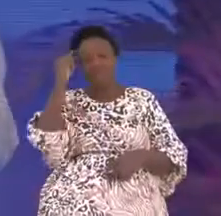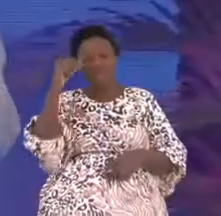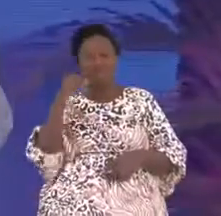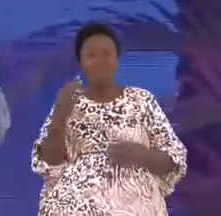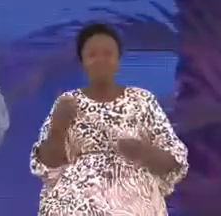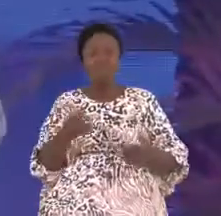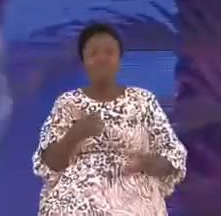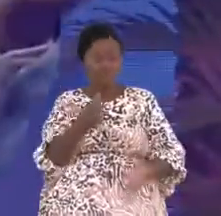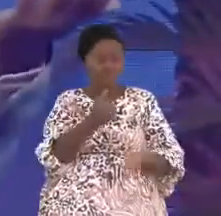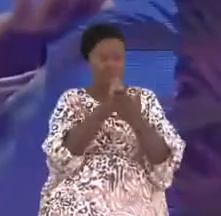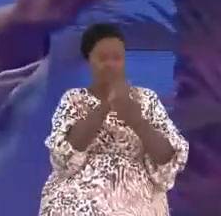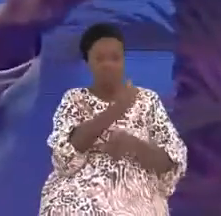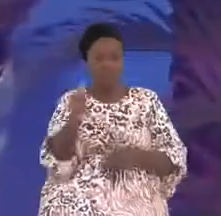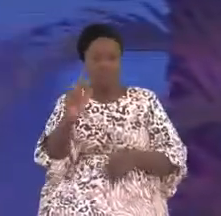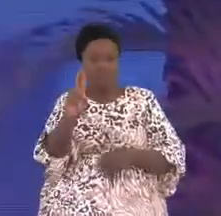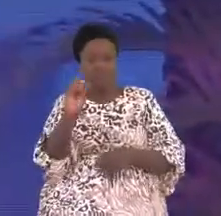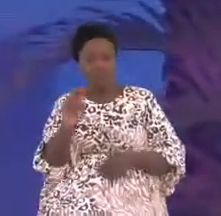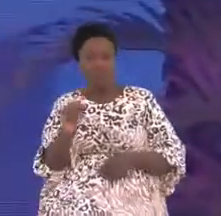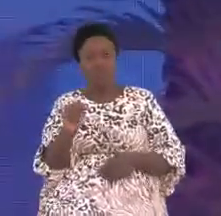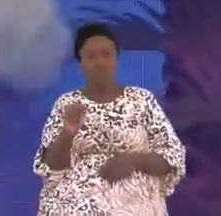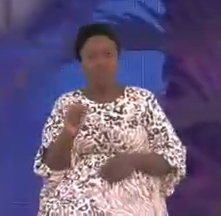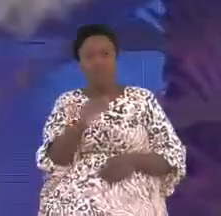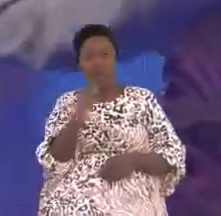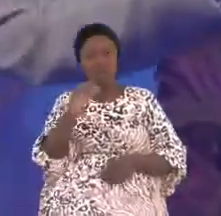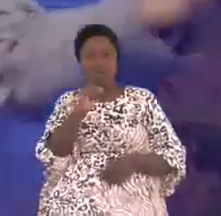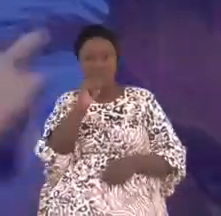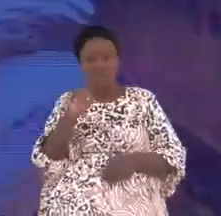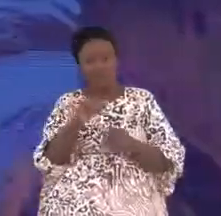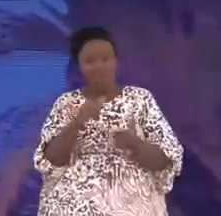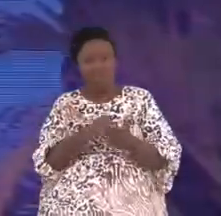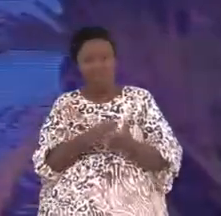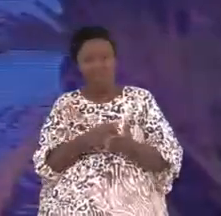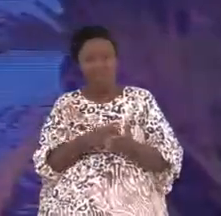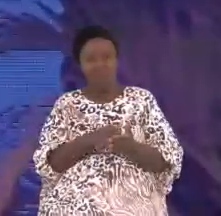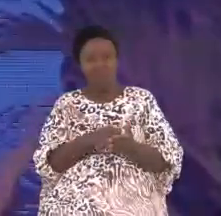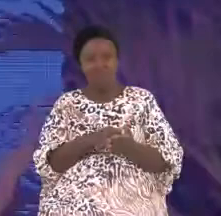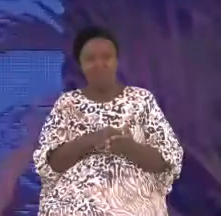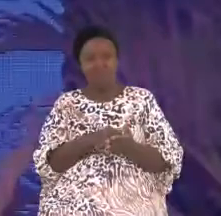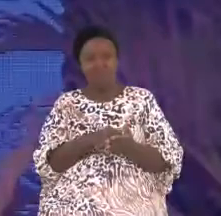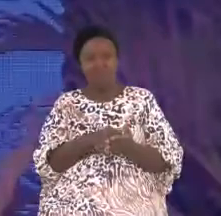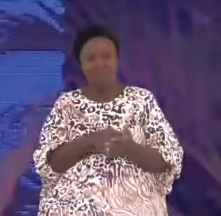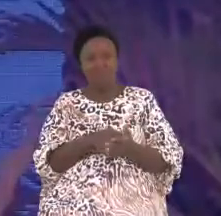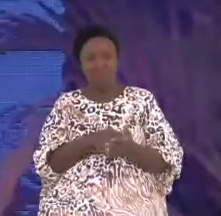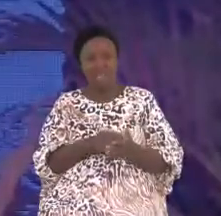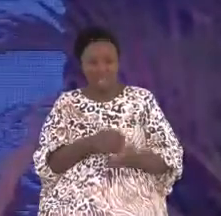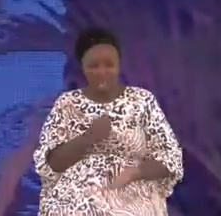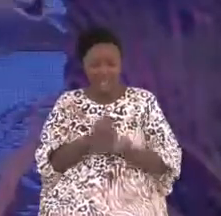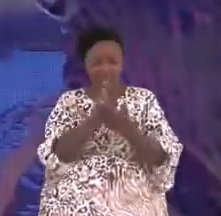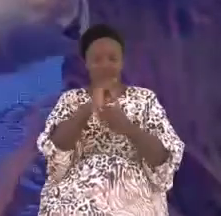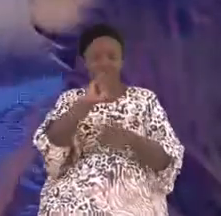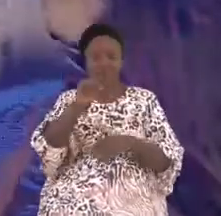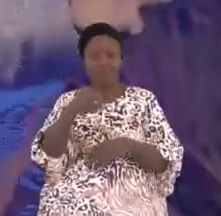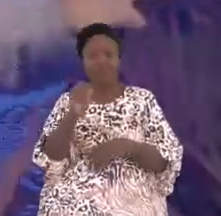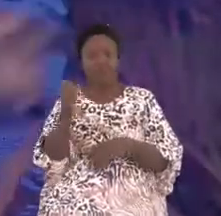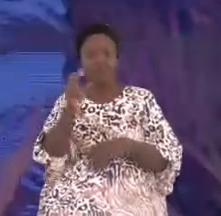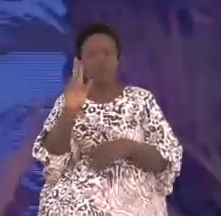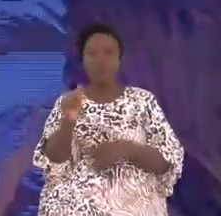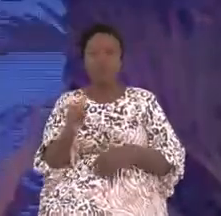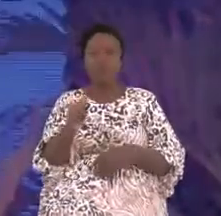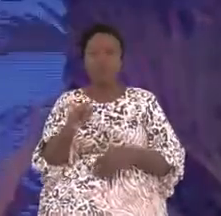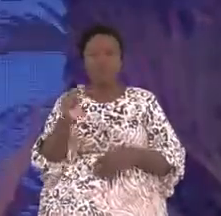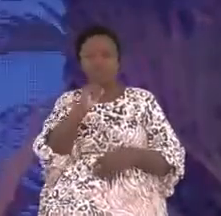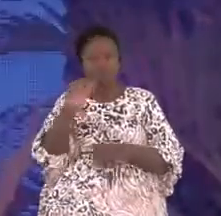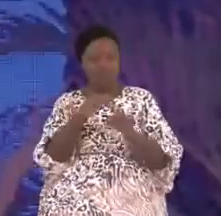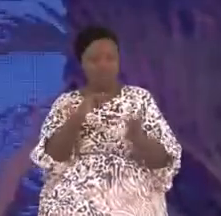iran iran cannot do this tell joshua joshua cannot do this tell the elders and